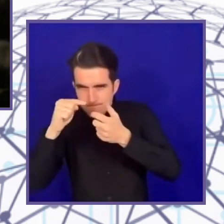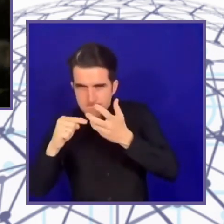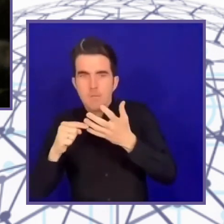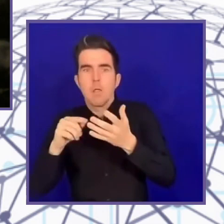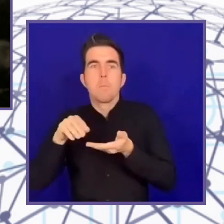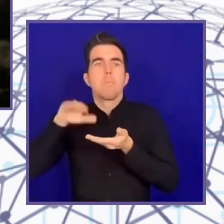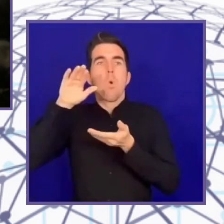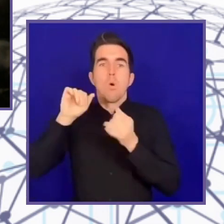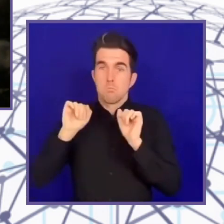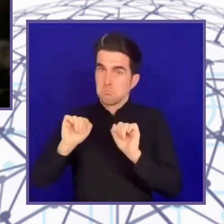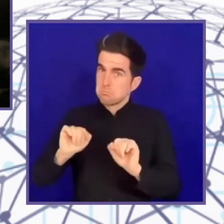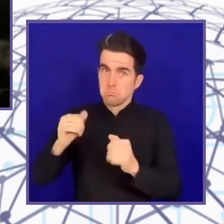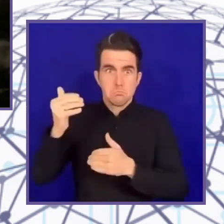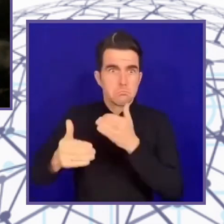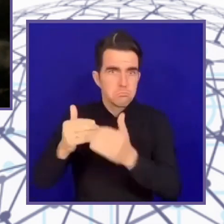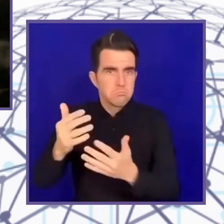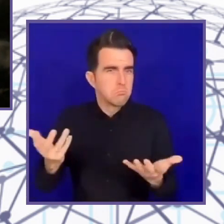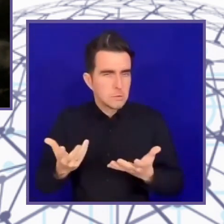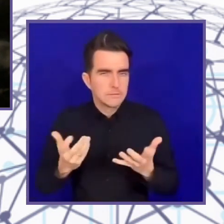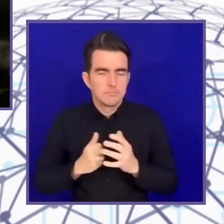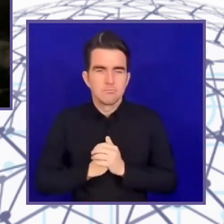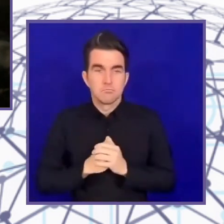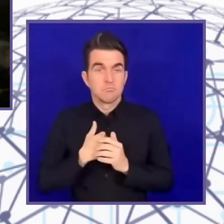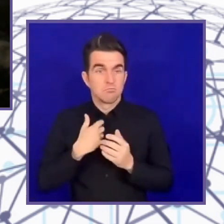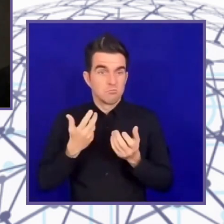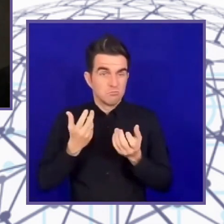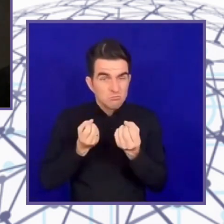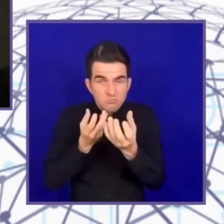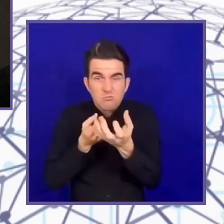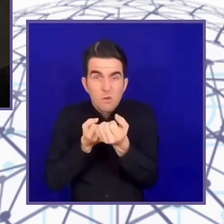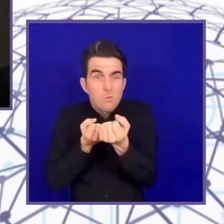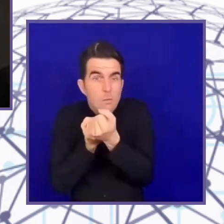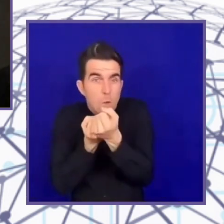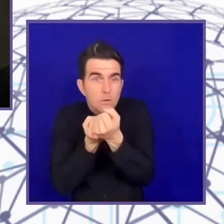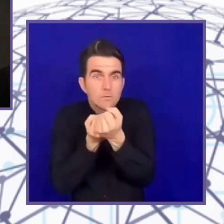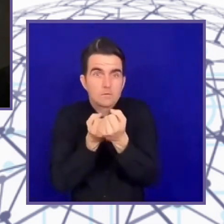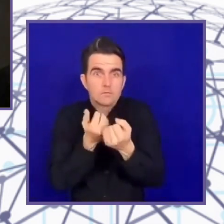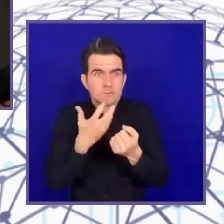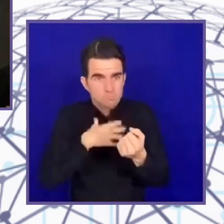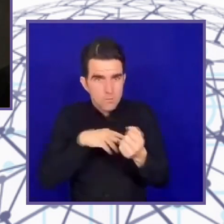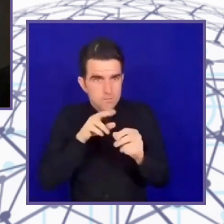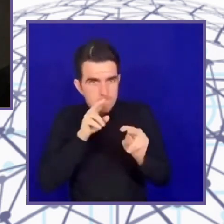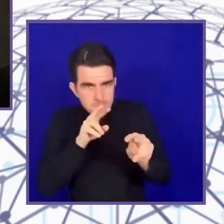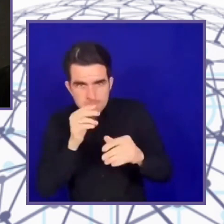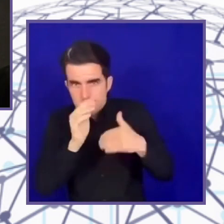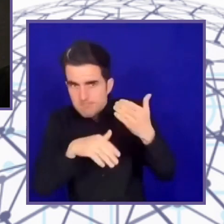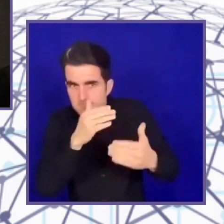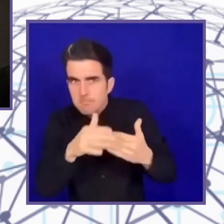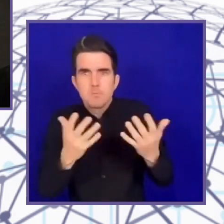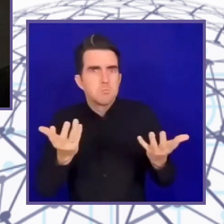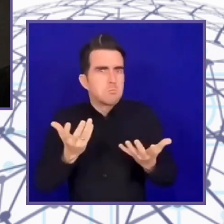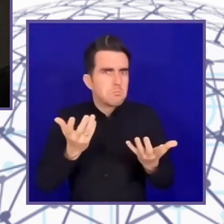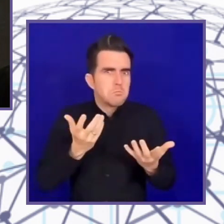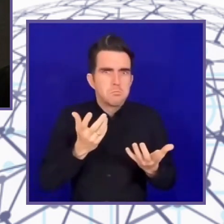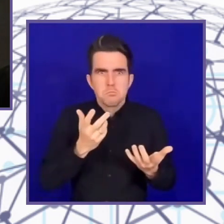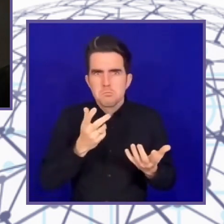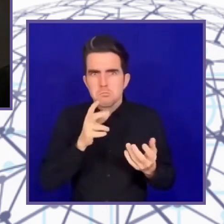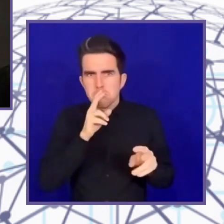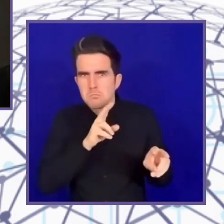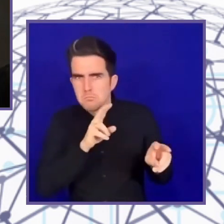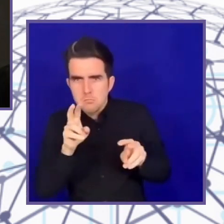innovation thinking about the setting. Also, the use of AI in those contexts is quite an interesting piece that we just had colleagues speak about too. Diane, do you want to add